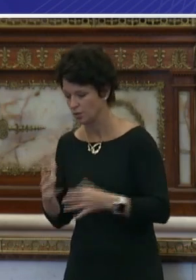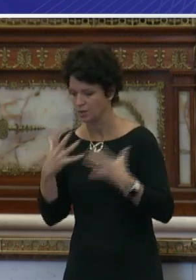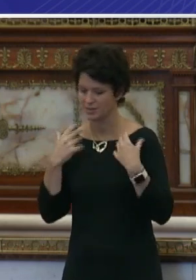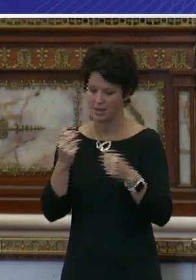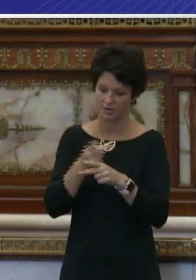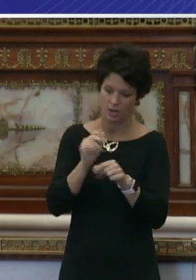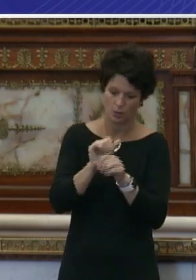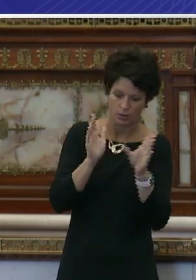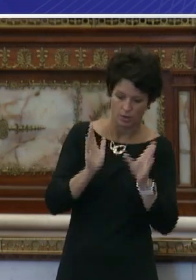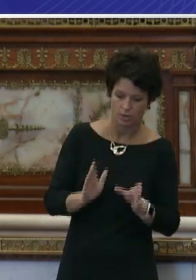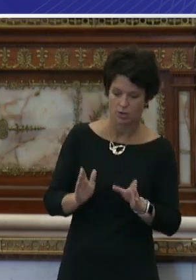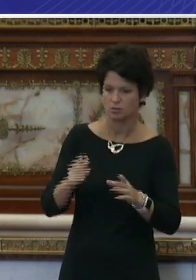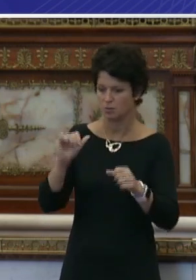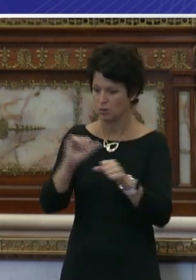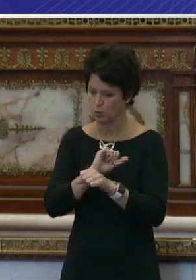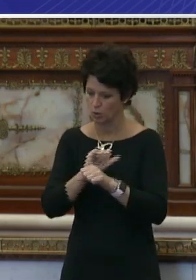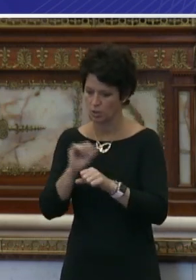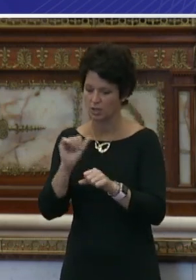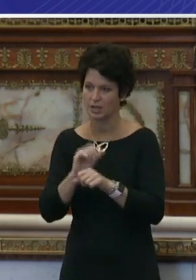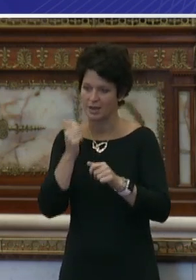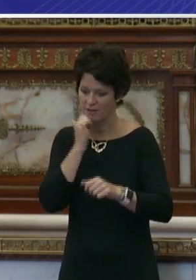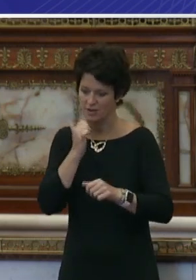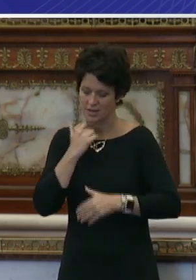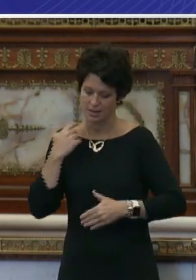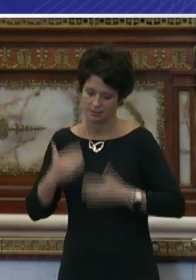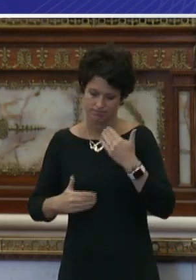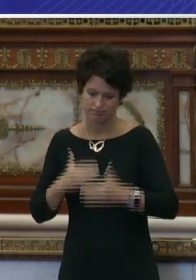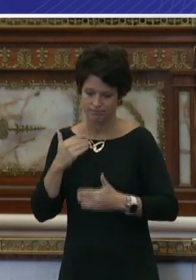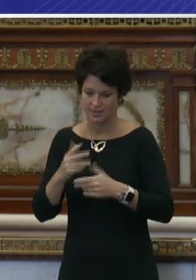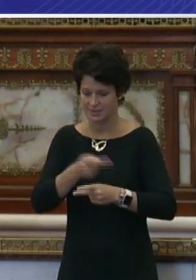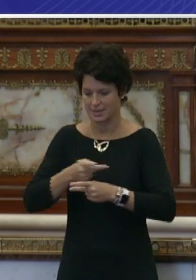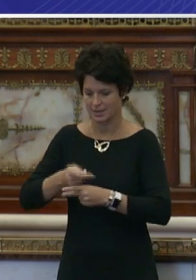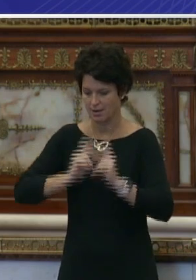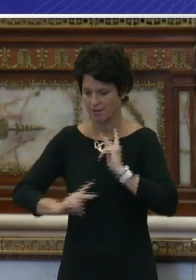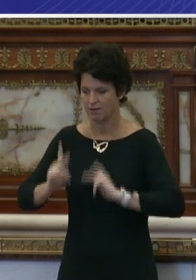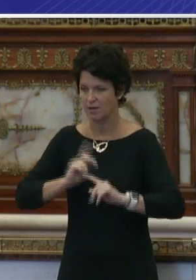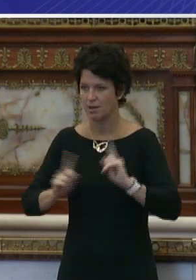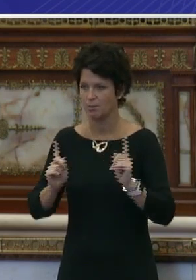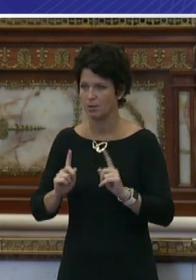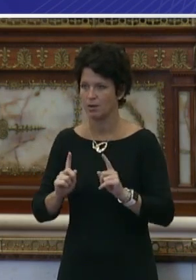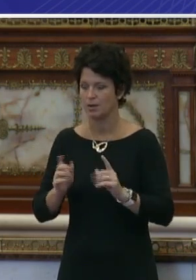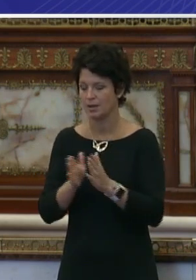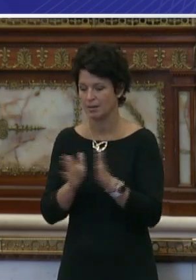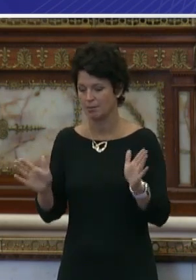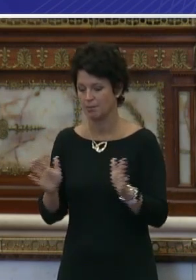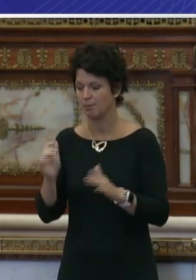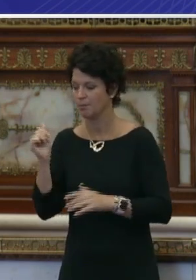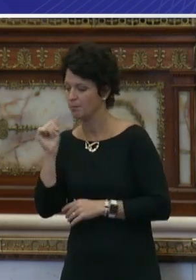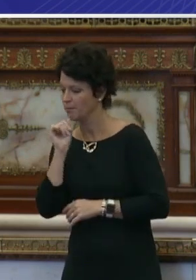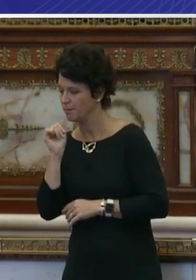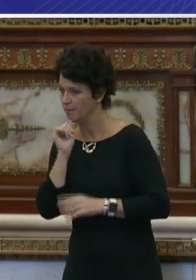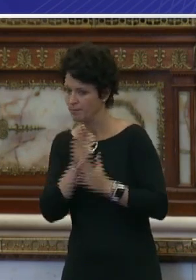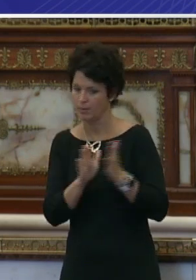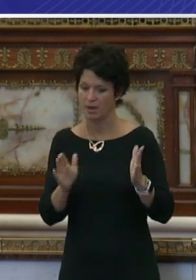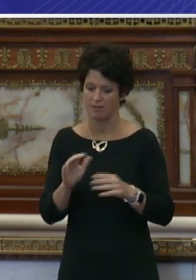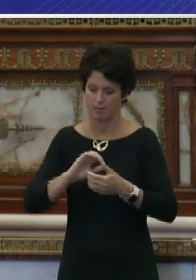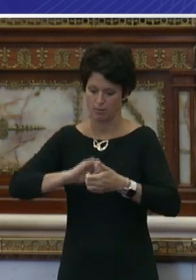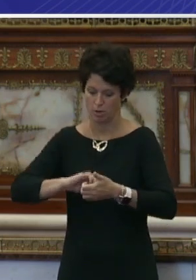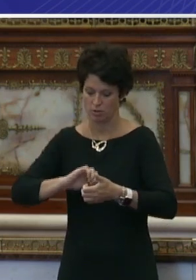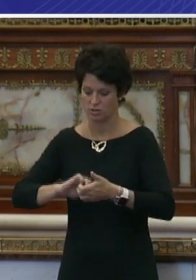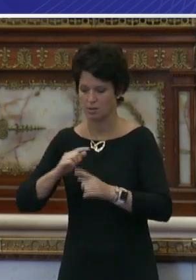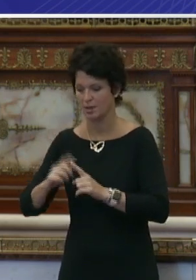on the front lines of this pandemic. Likewise, we greatly appreciate the efforts of numerous public-private partnerships as well as the